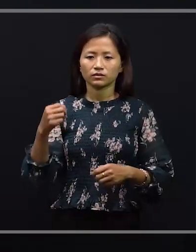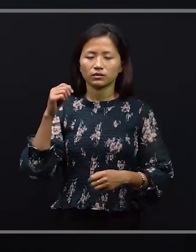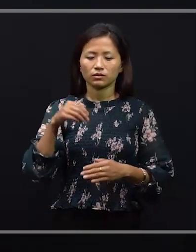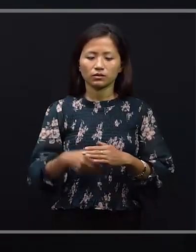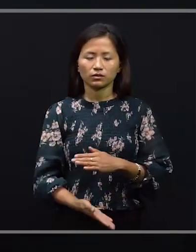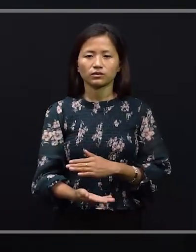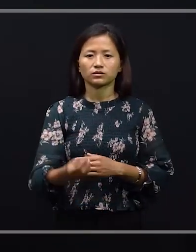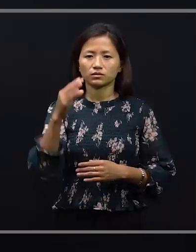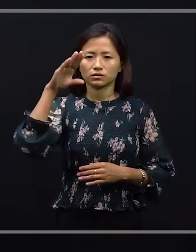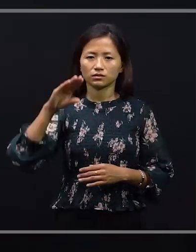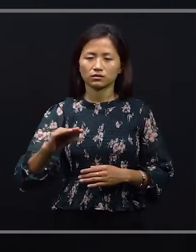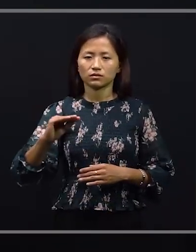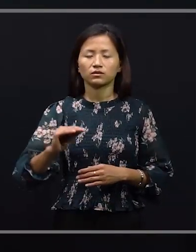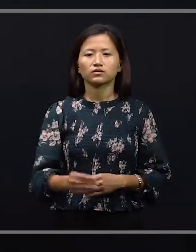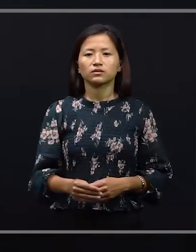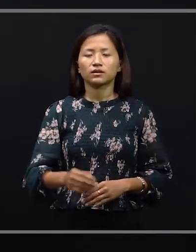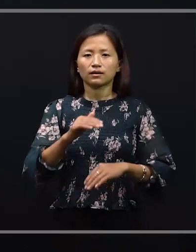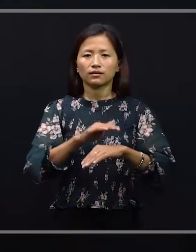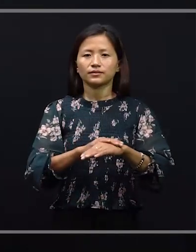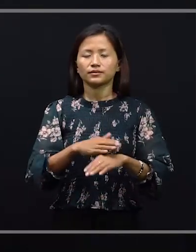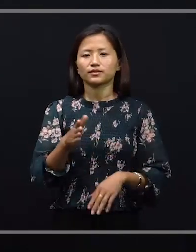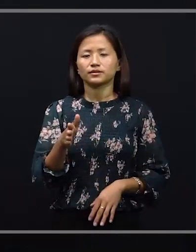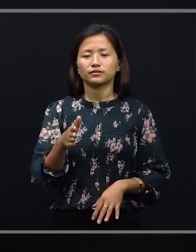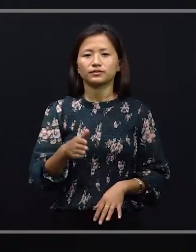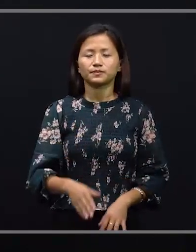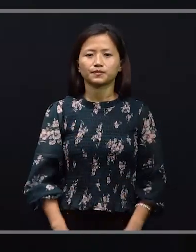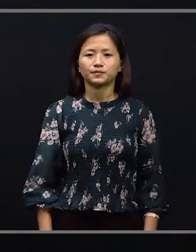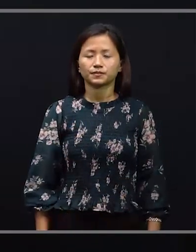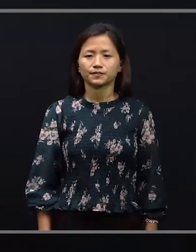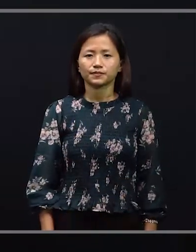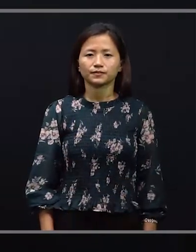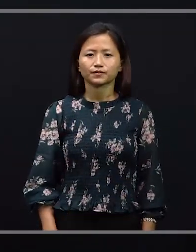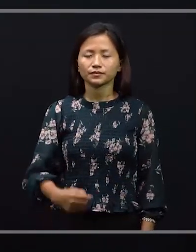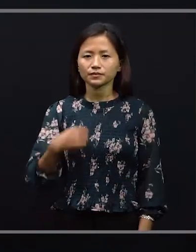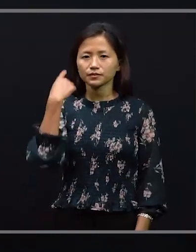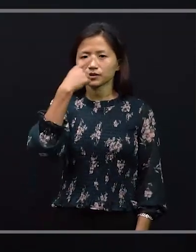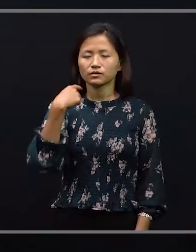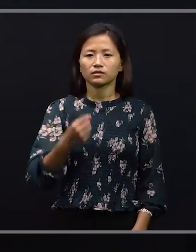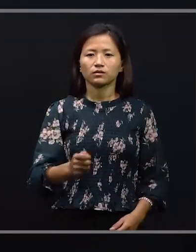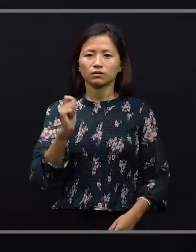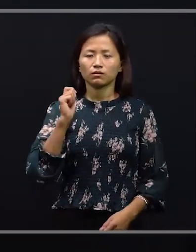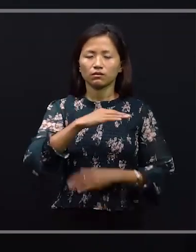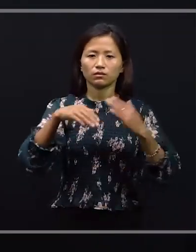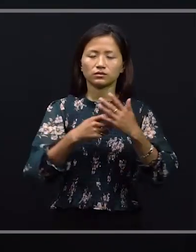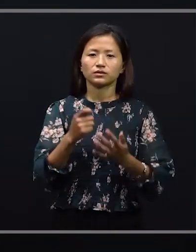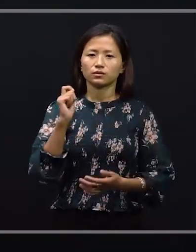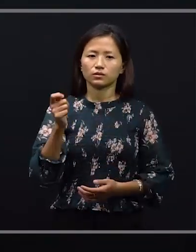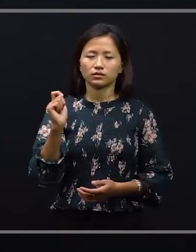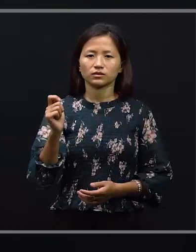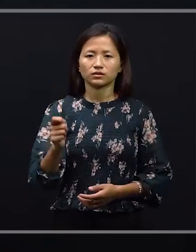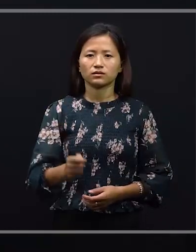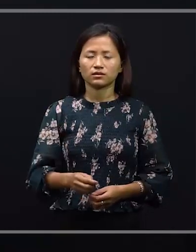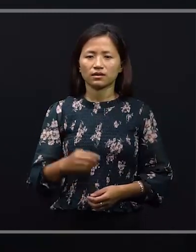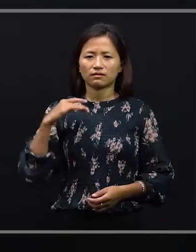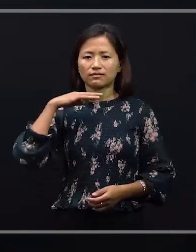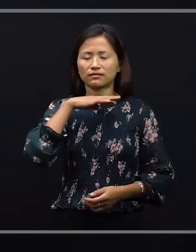untouchables. Untouchables means we are talking about those people who used to do all the manual works, okay, all the manual works or